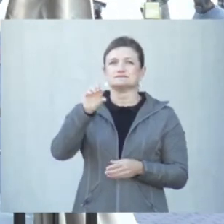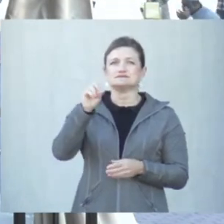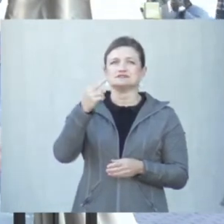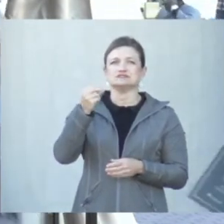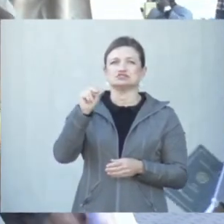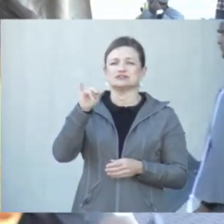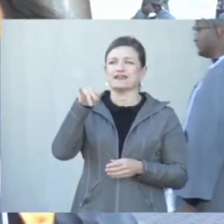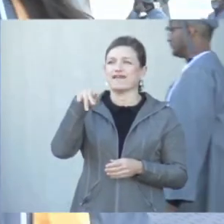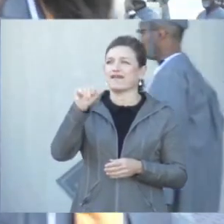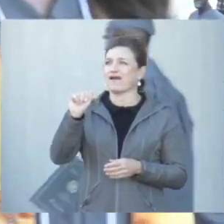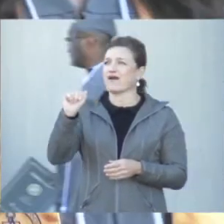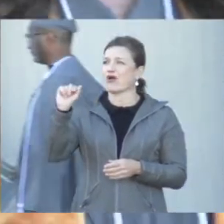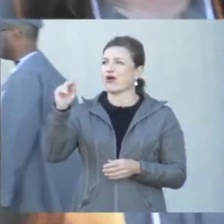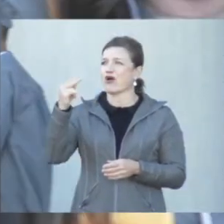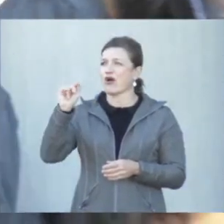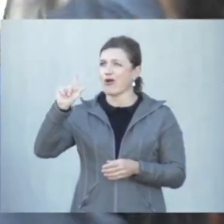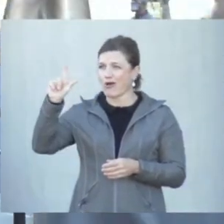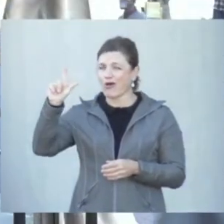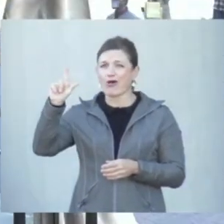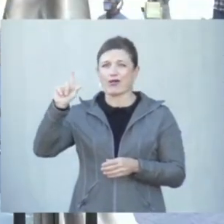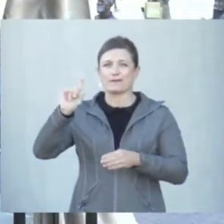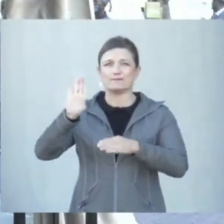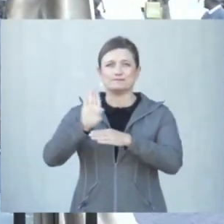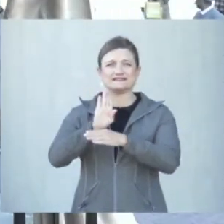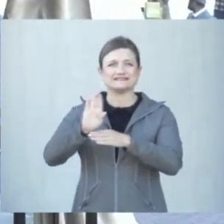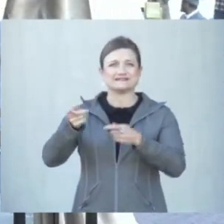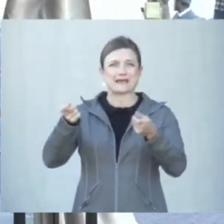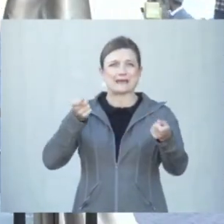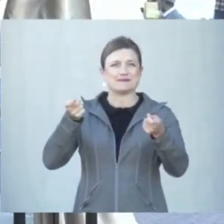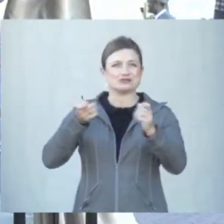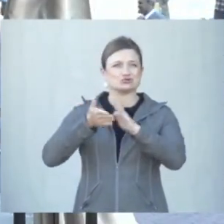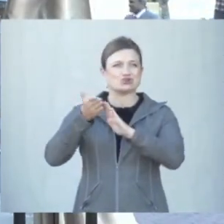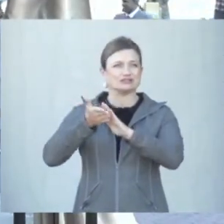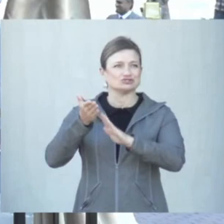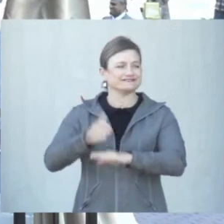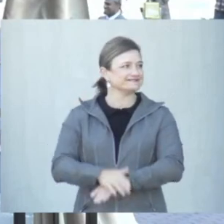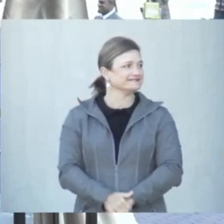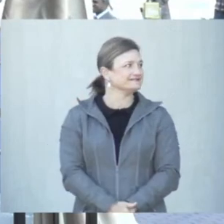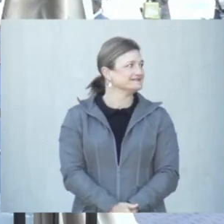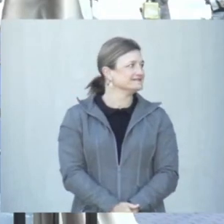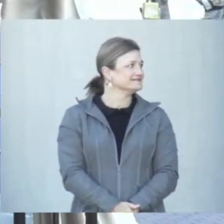Shalitha Hall, Medical Office Administration.